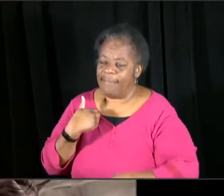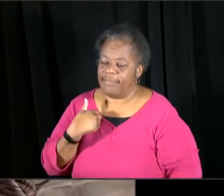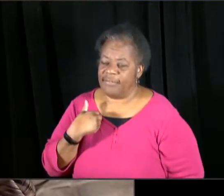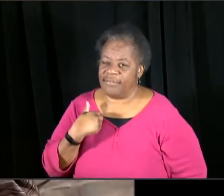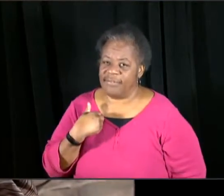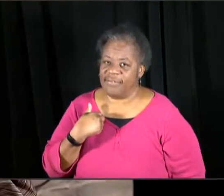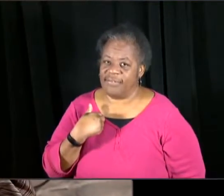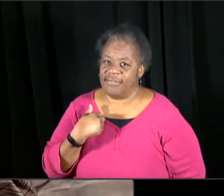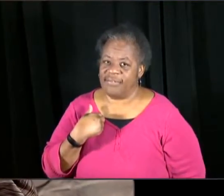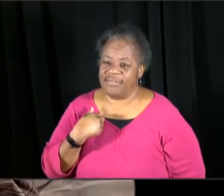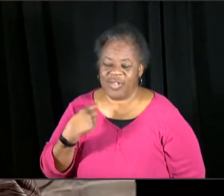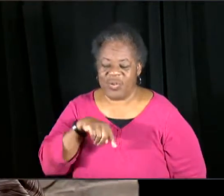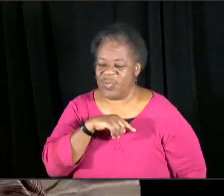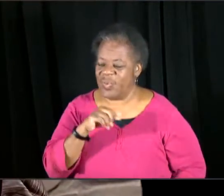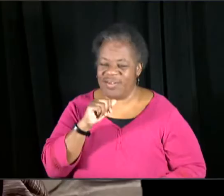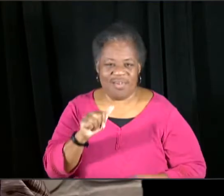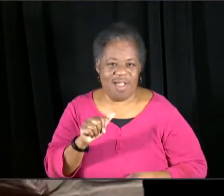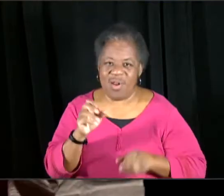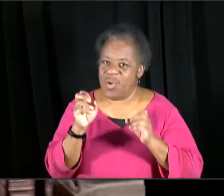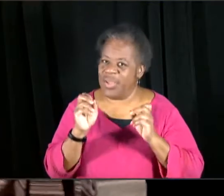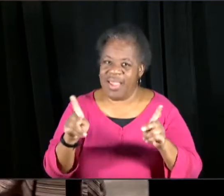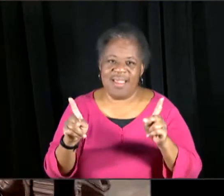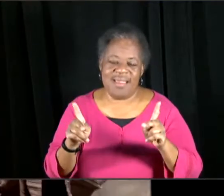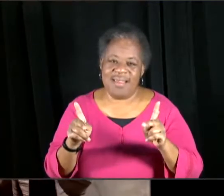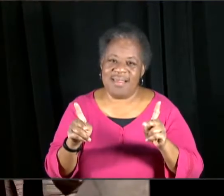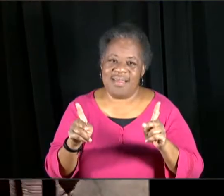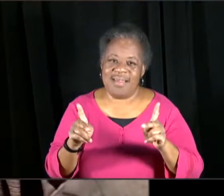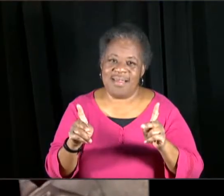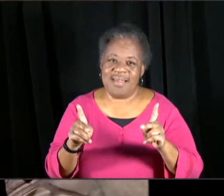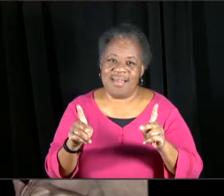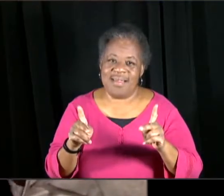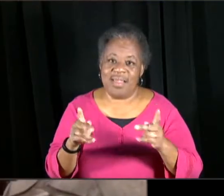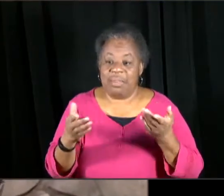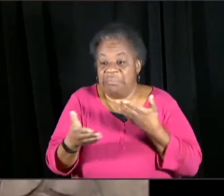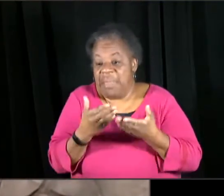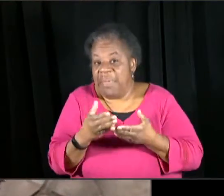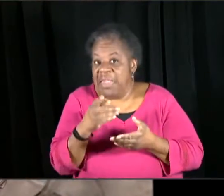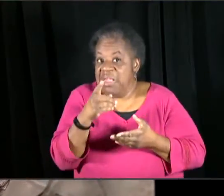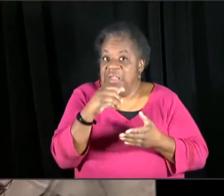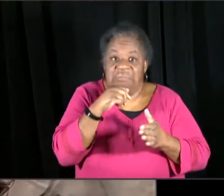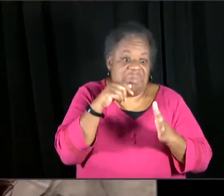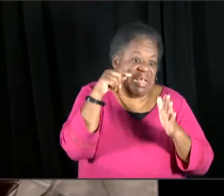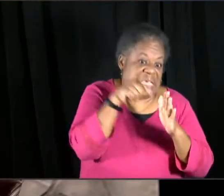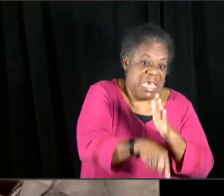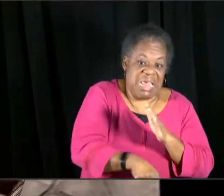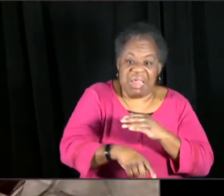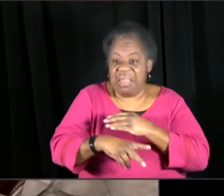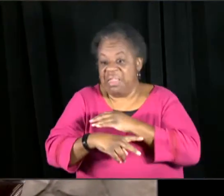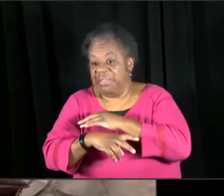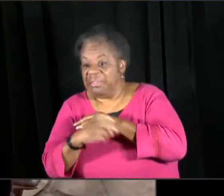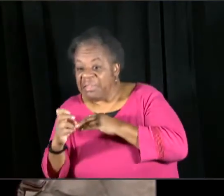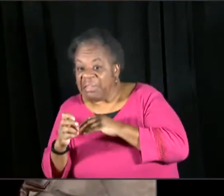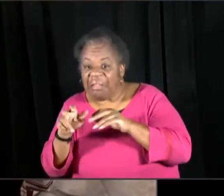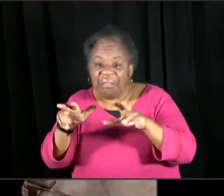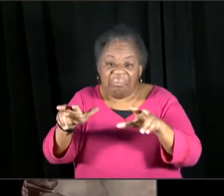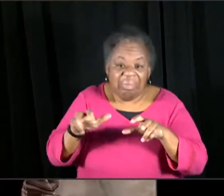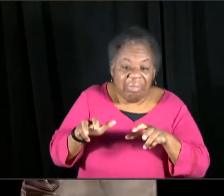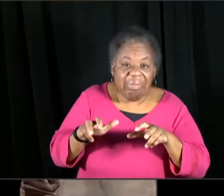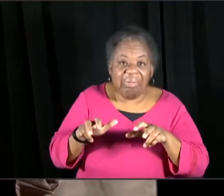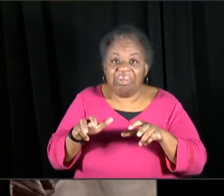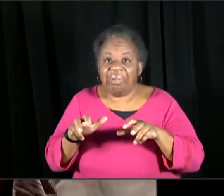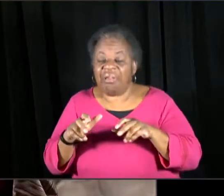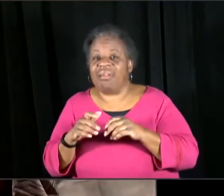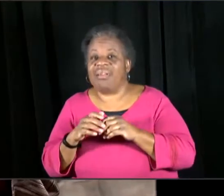We're not okay. We may not kill or steal or start wars, but we're